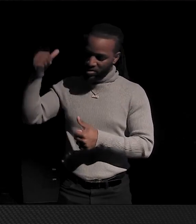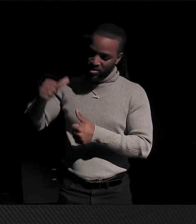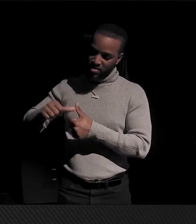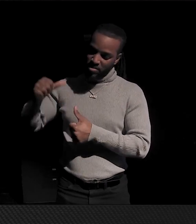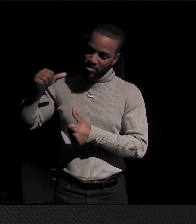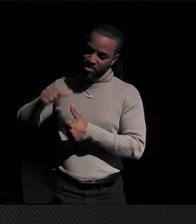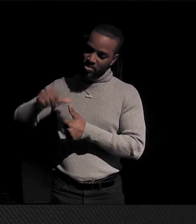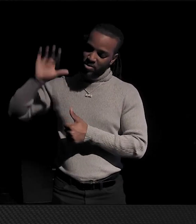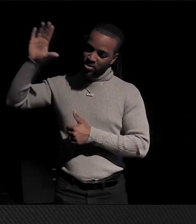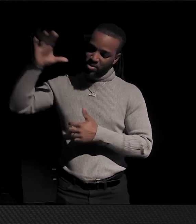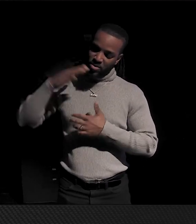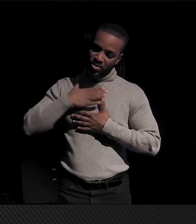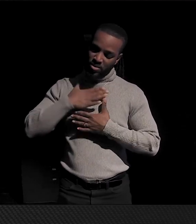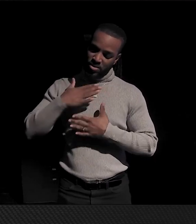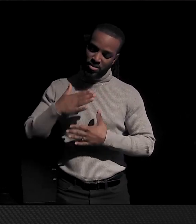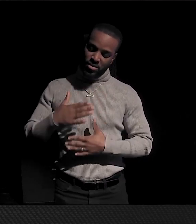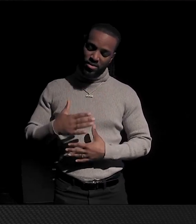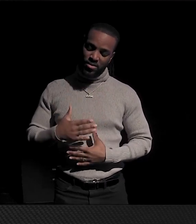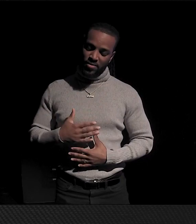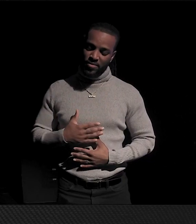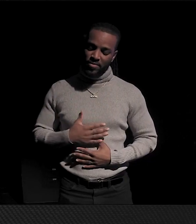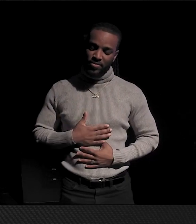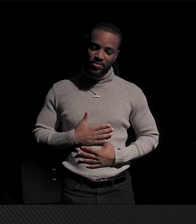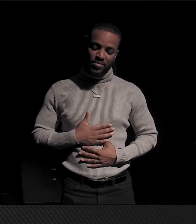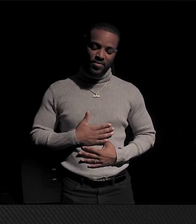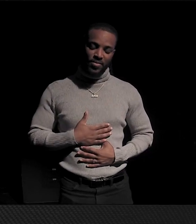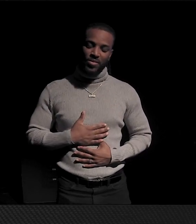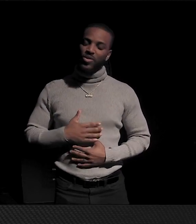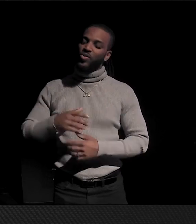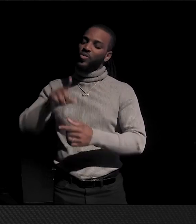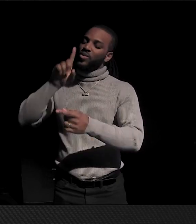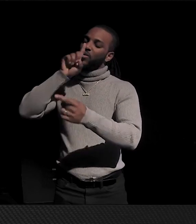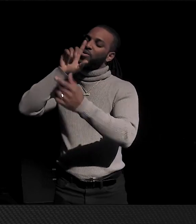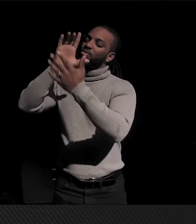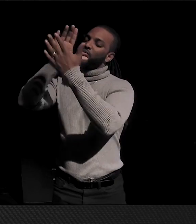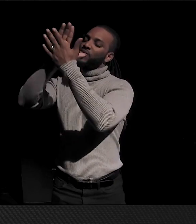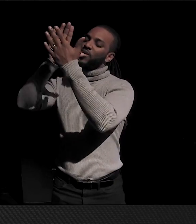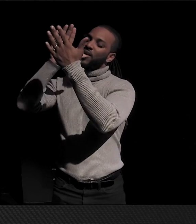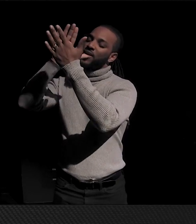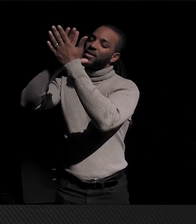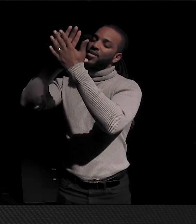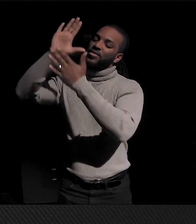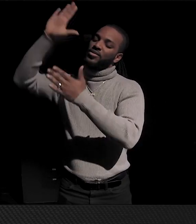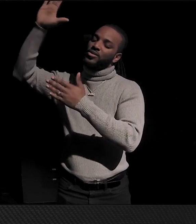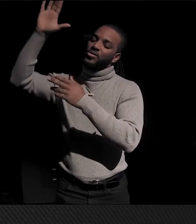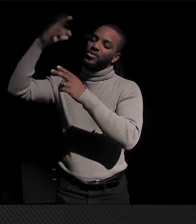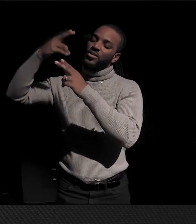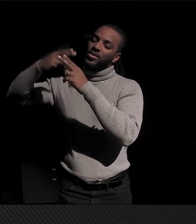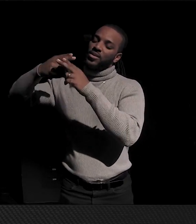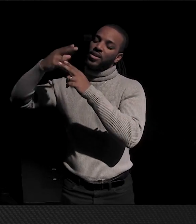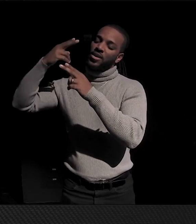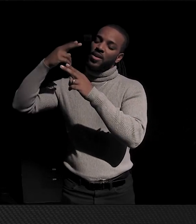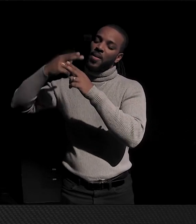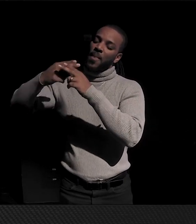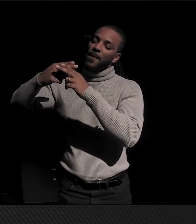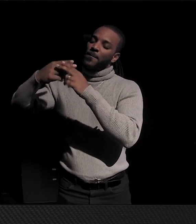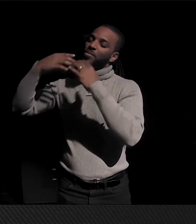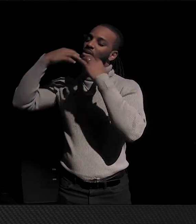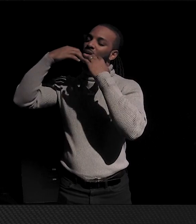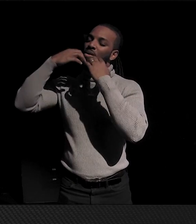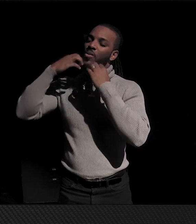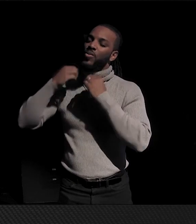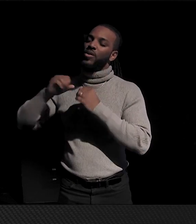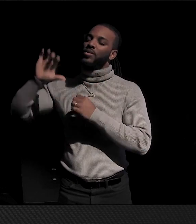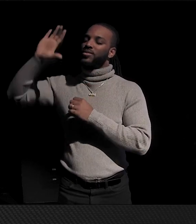remember your love. We praise your name. We